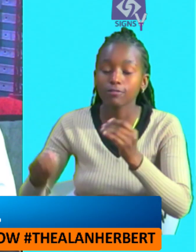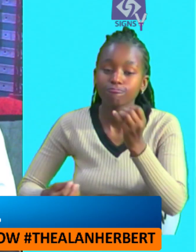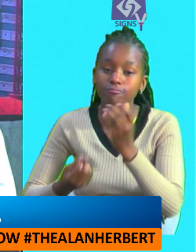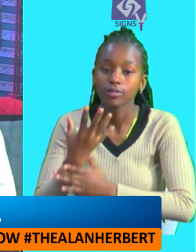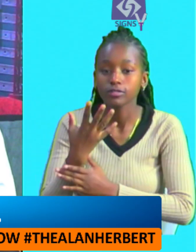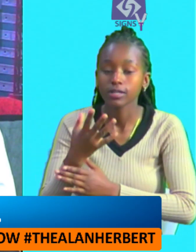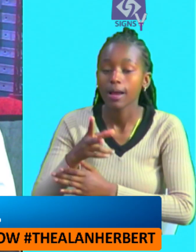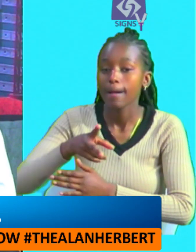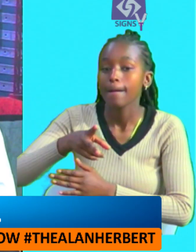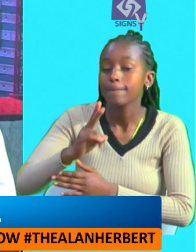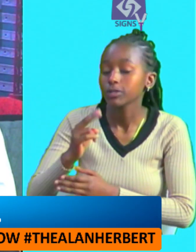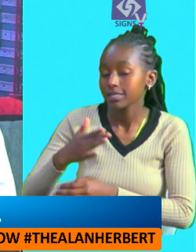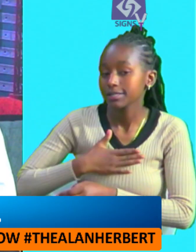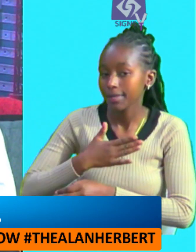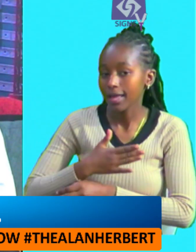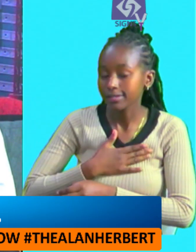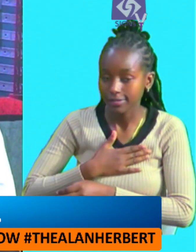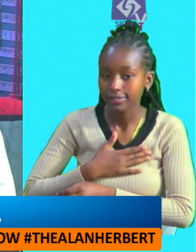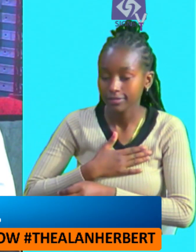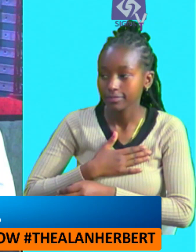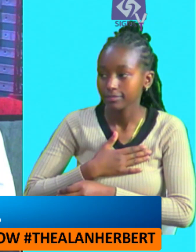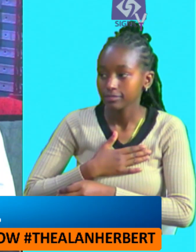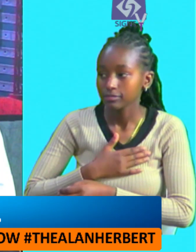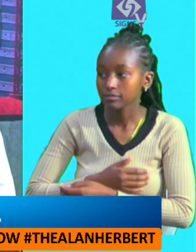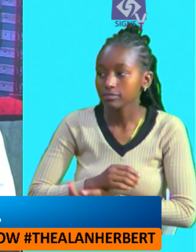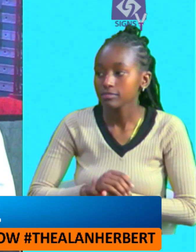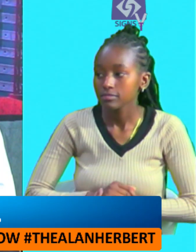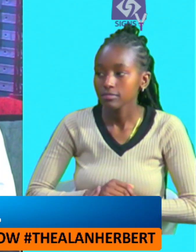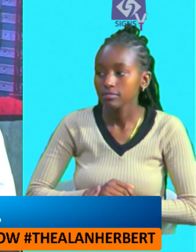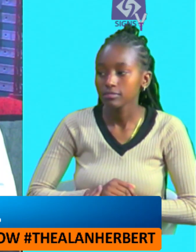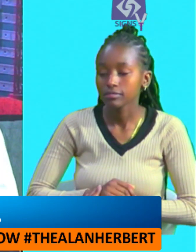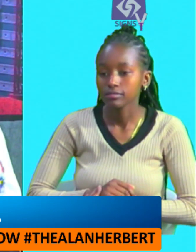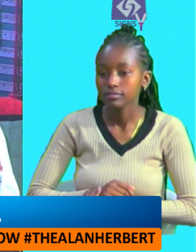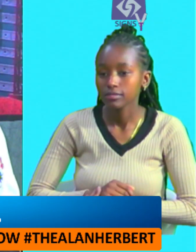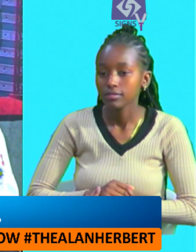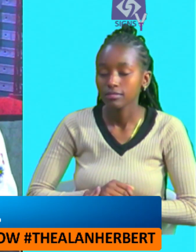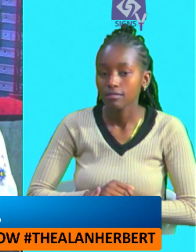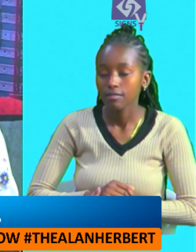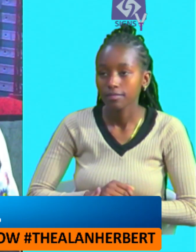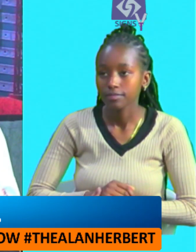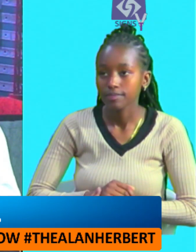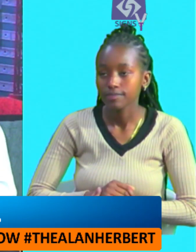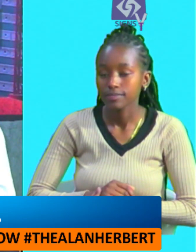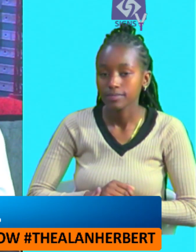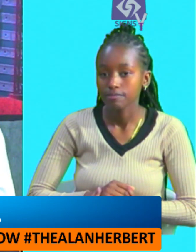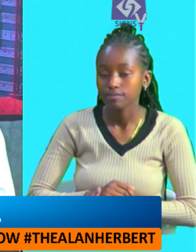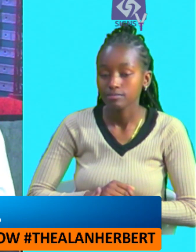question for you too. How far are you with your nini? Your 2023 resolutions? My